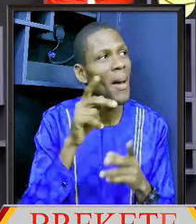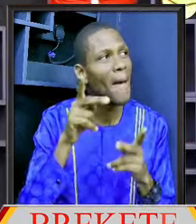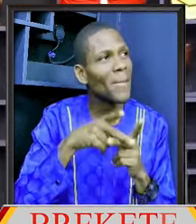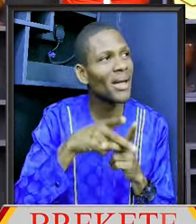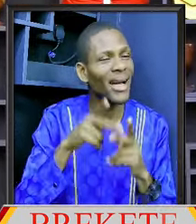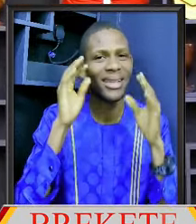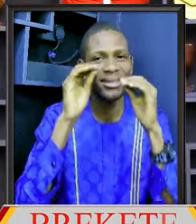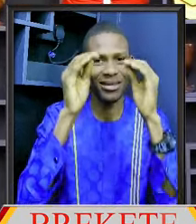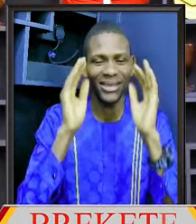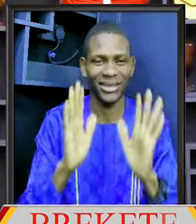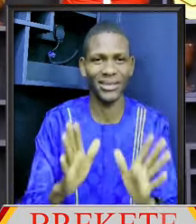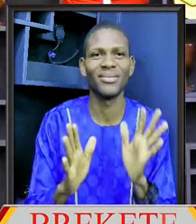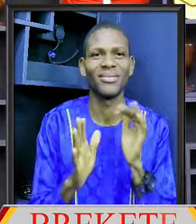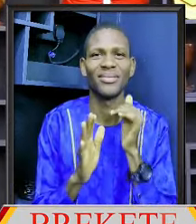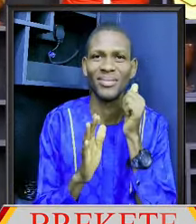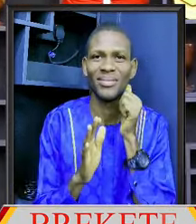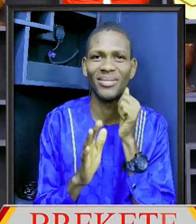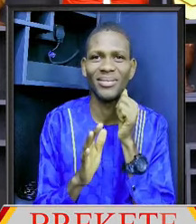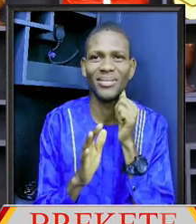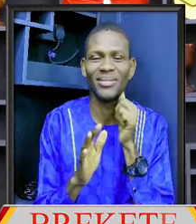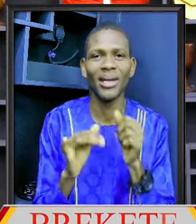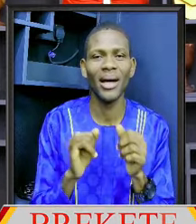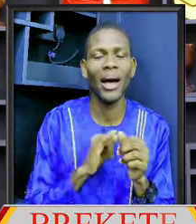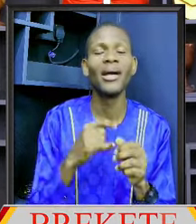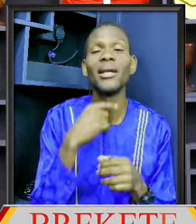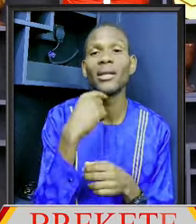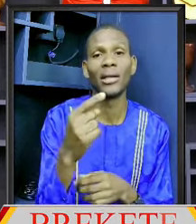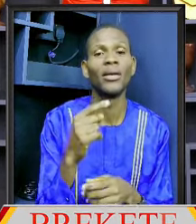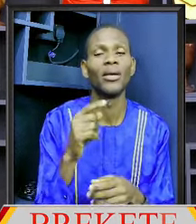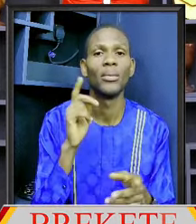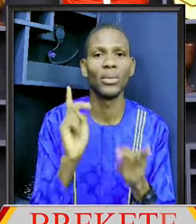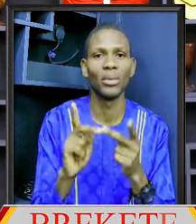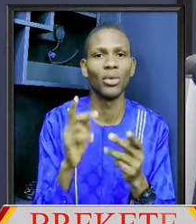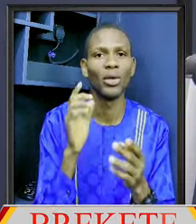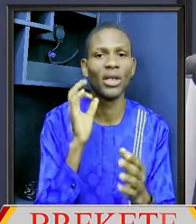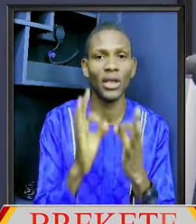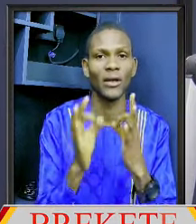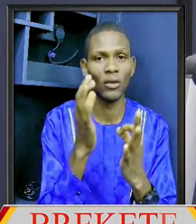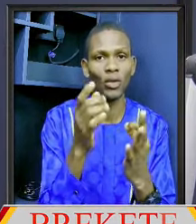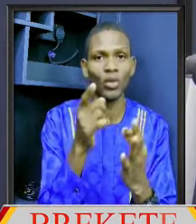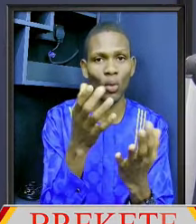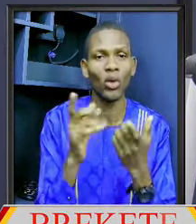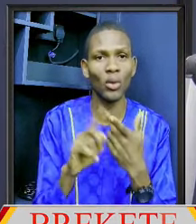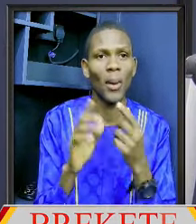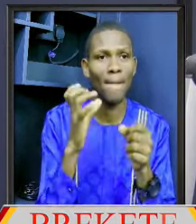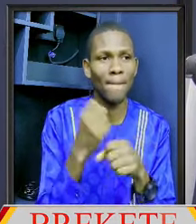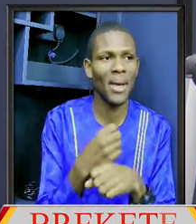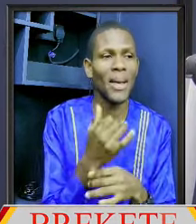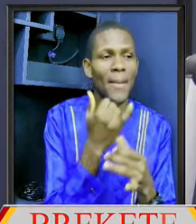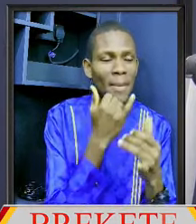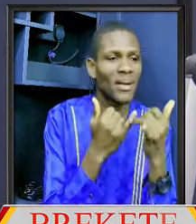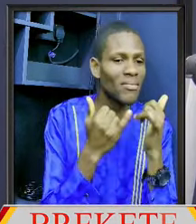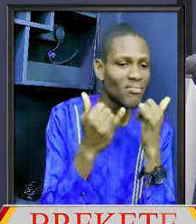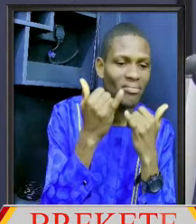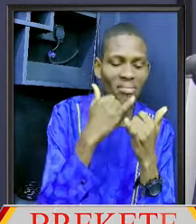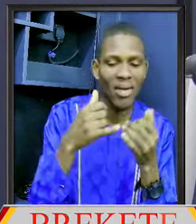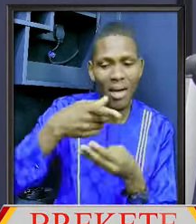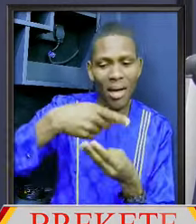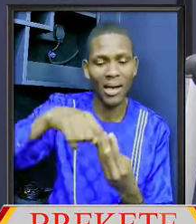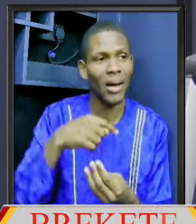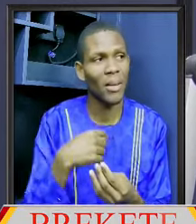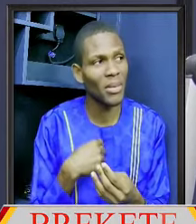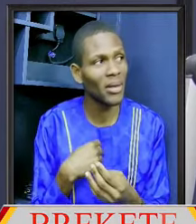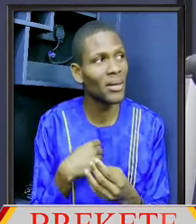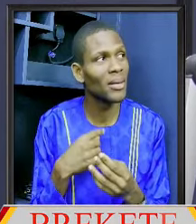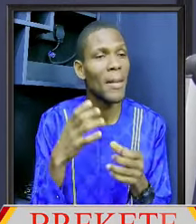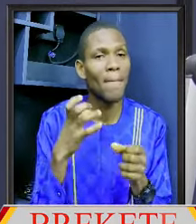practical teacher. I they tell people, if you want to make mistakes around me,